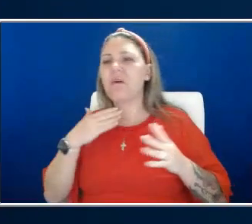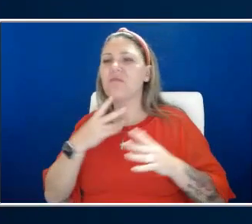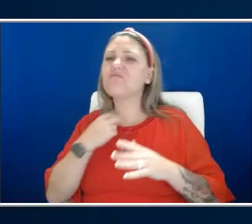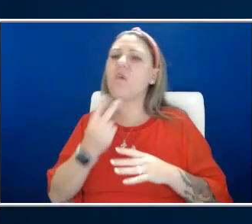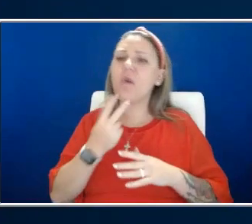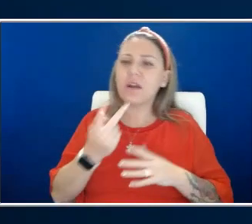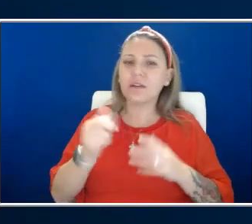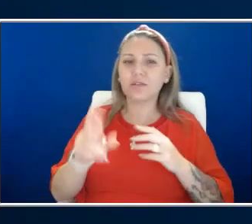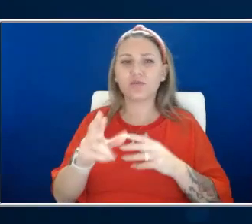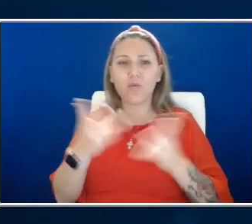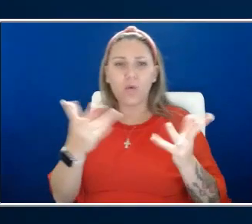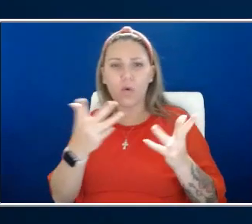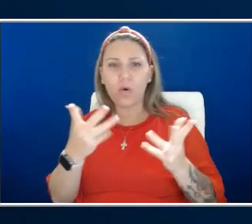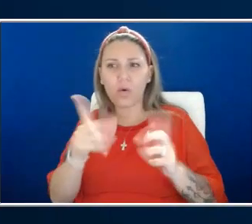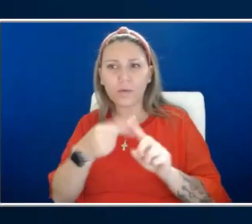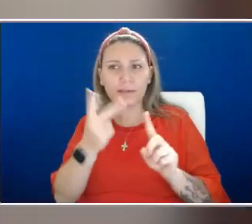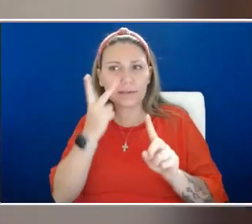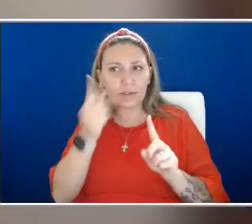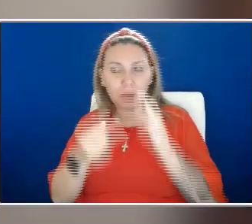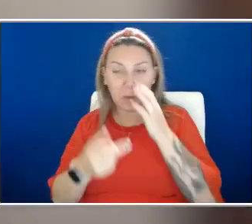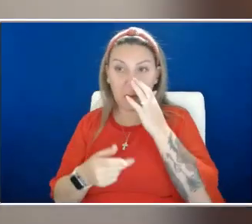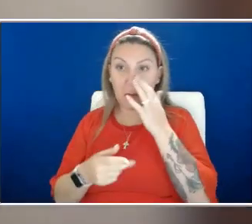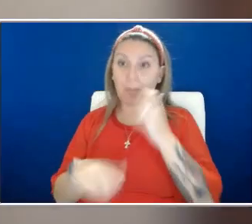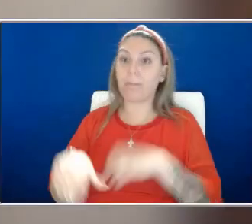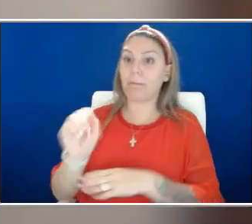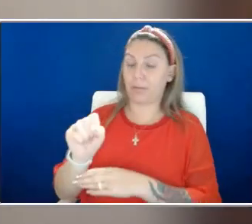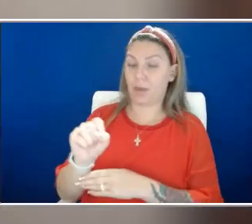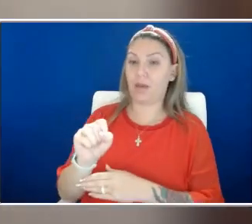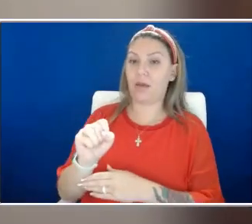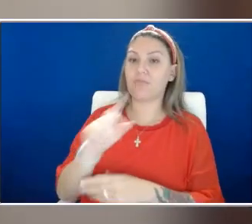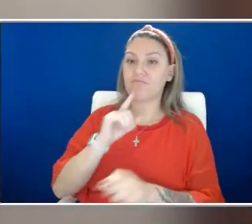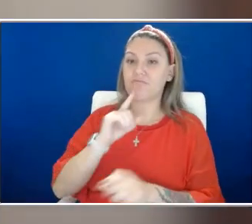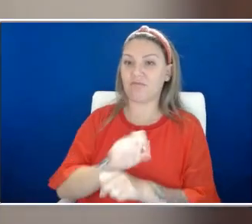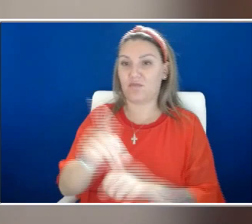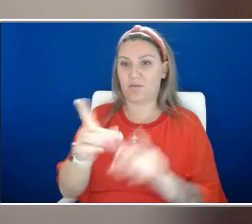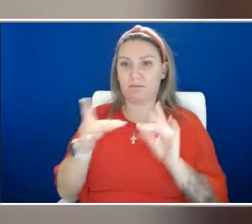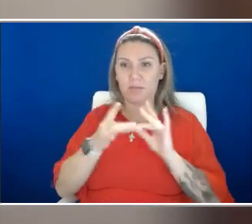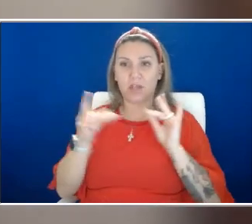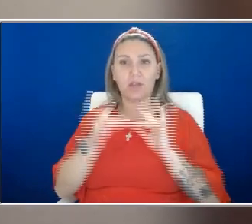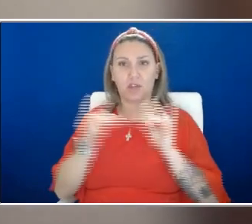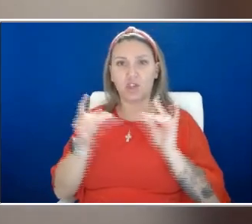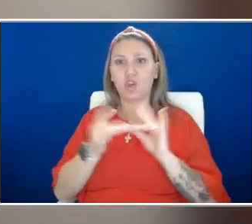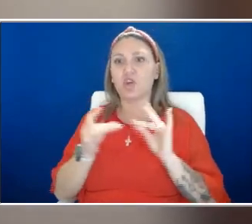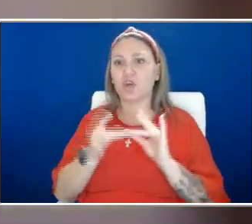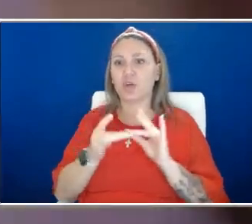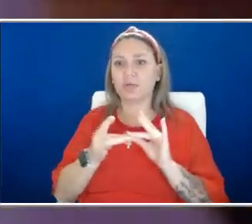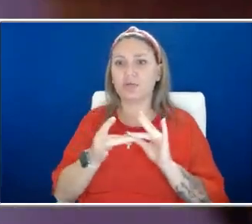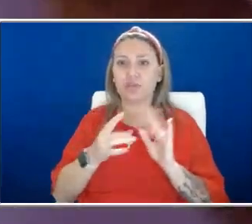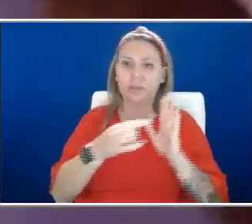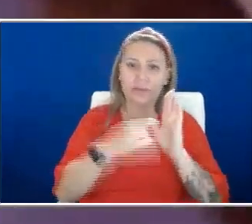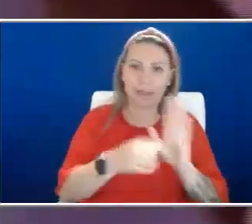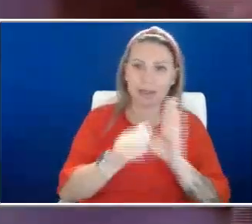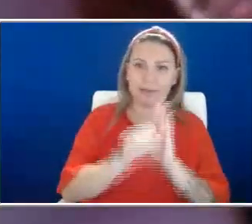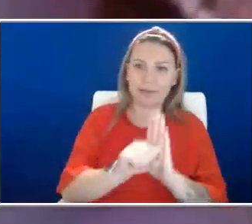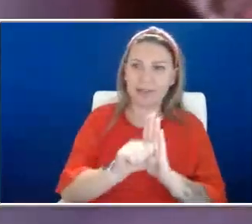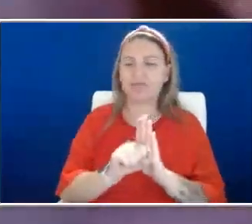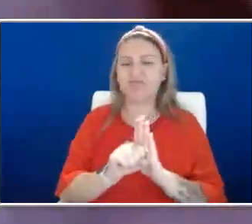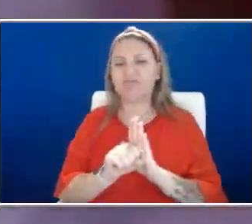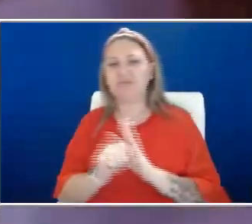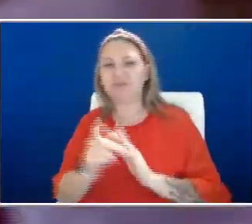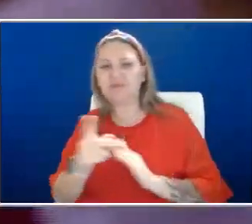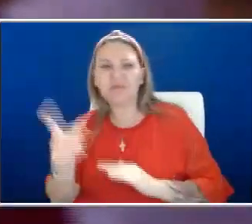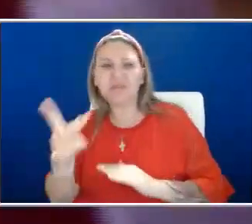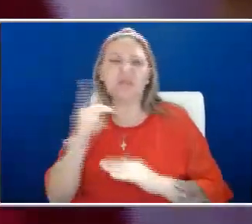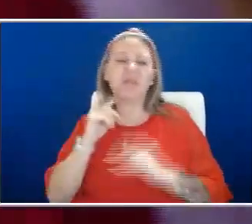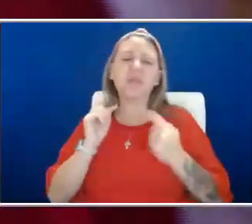come see you? Yeah, absolutely. So, you point out there's the signs and symptoms are going to be there for a day or two, right? Some mild aching